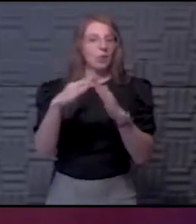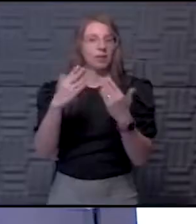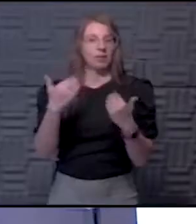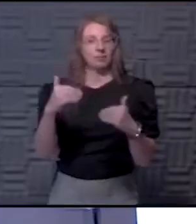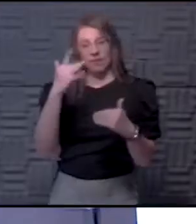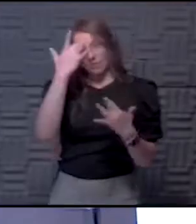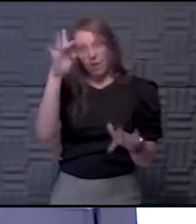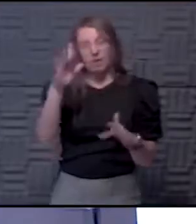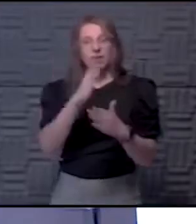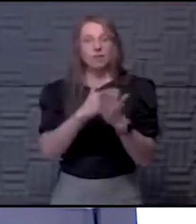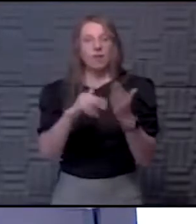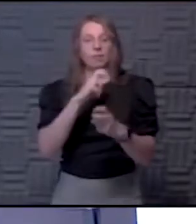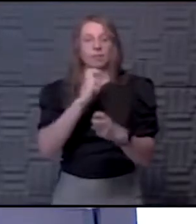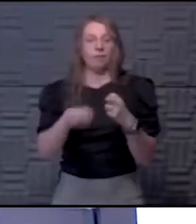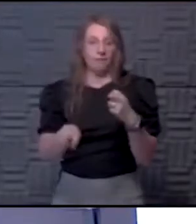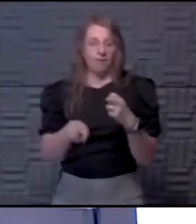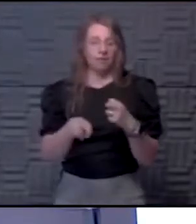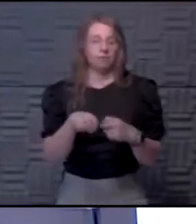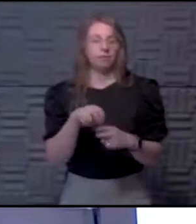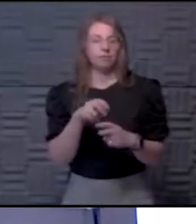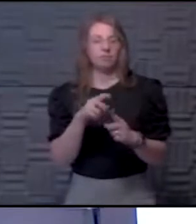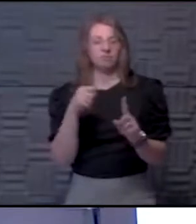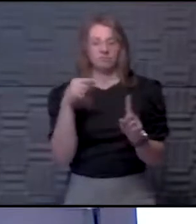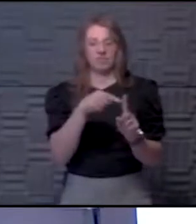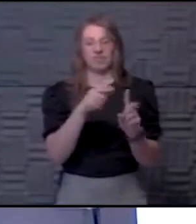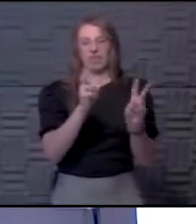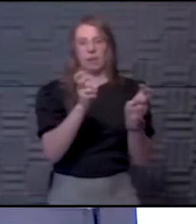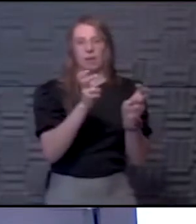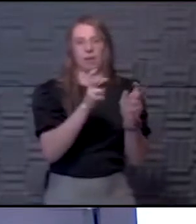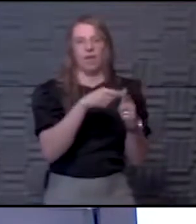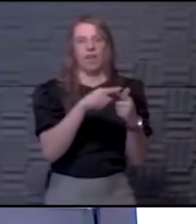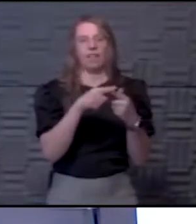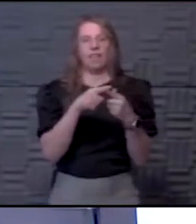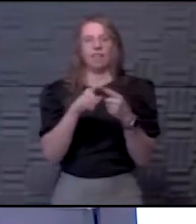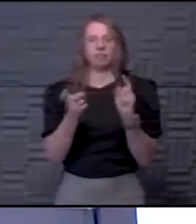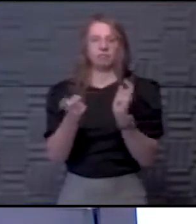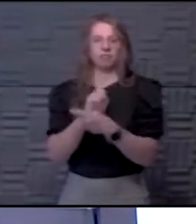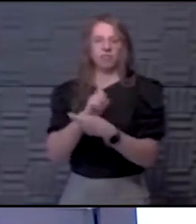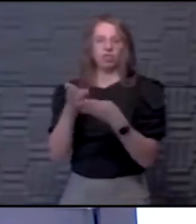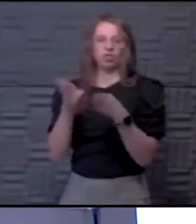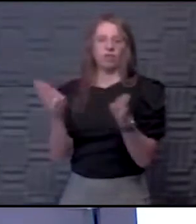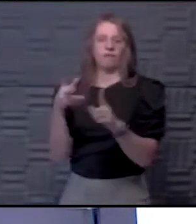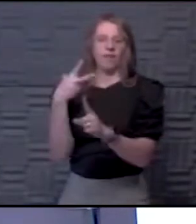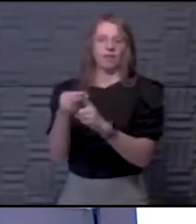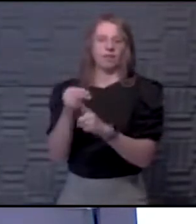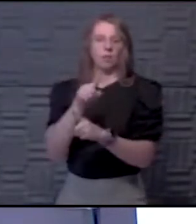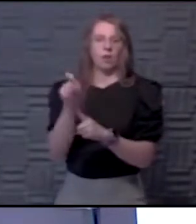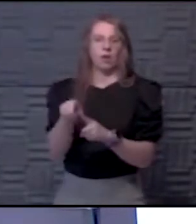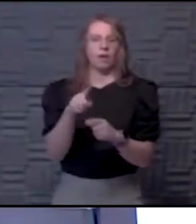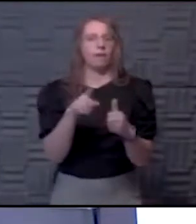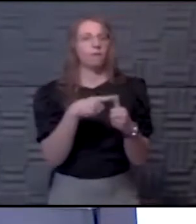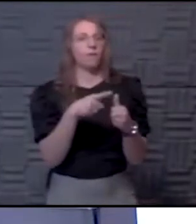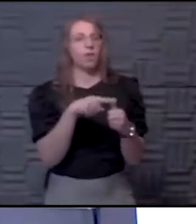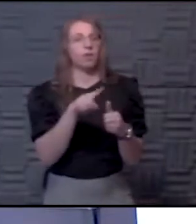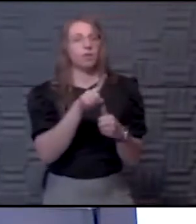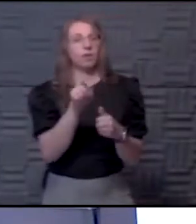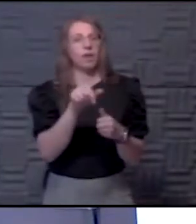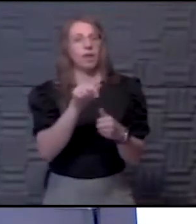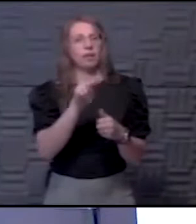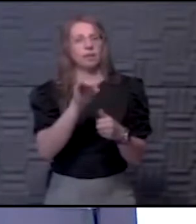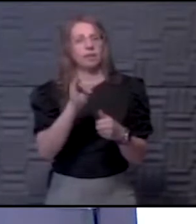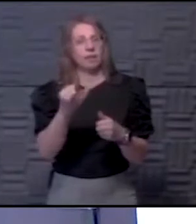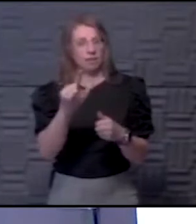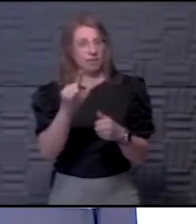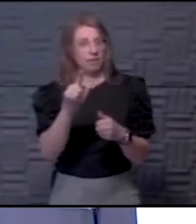some are tough. I'm going to start with on topic, and then we're going to move to general vaccine questions. I'm going to give the first question to Anil. And some of you